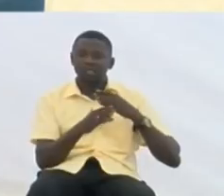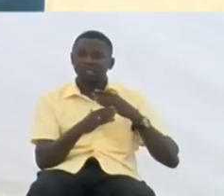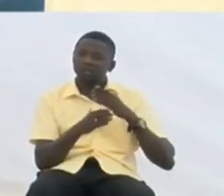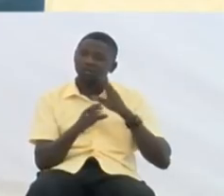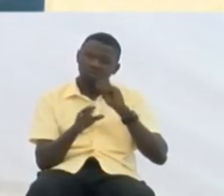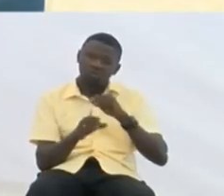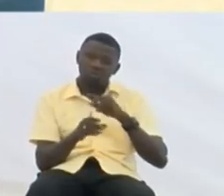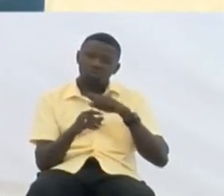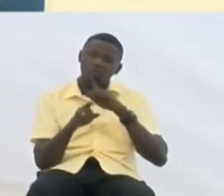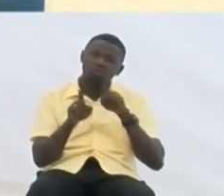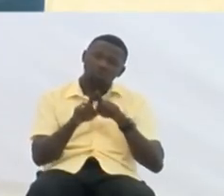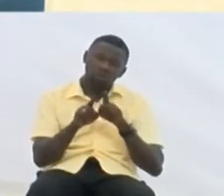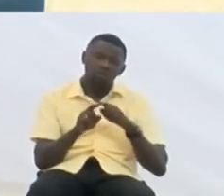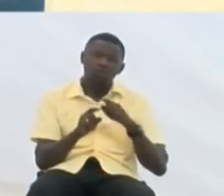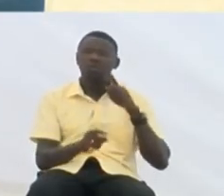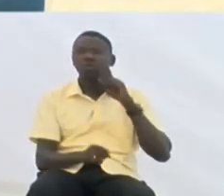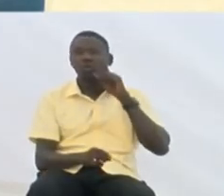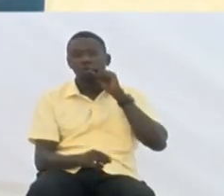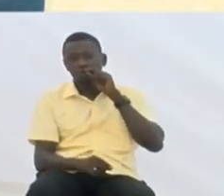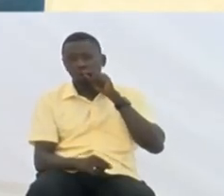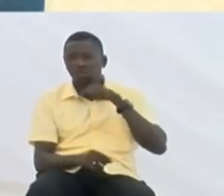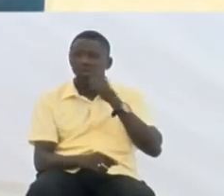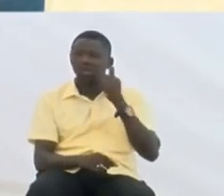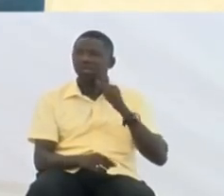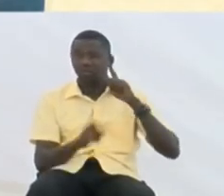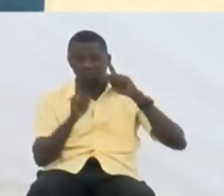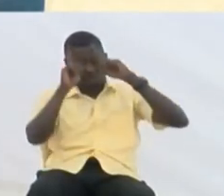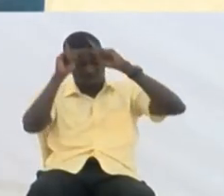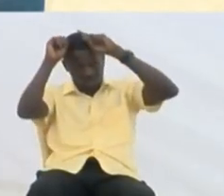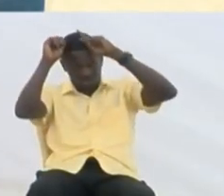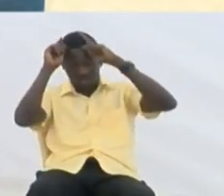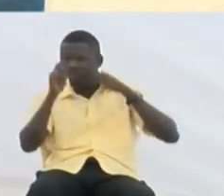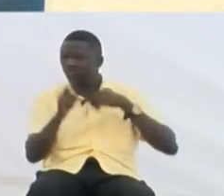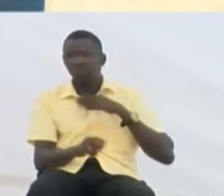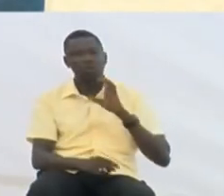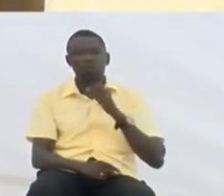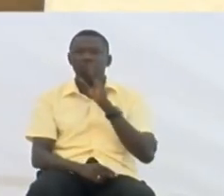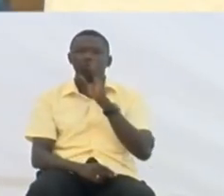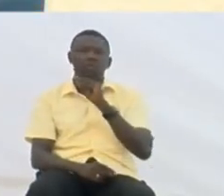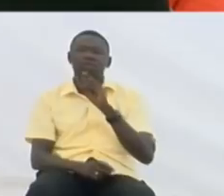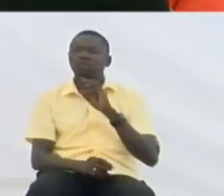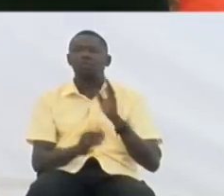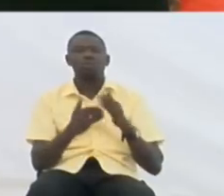what they did with the goat and the cock, I cannot say anything on that.